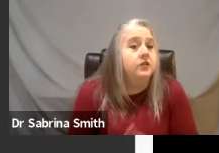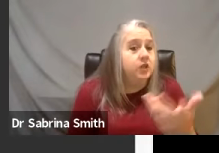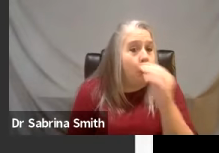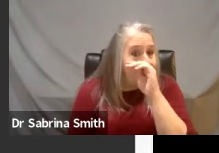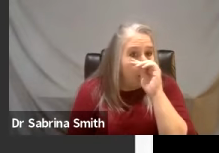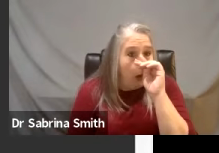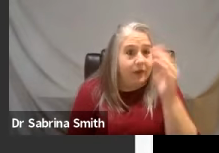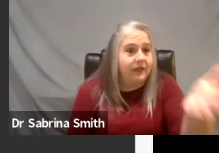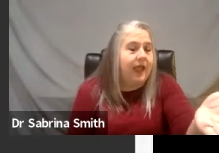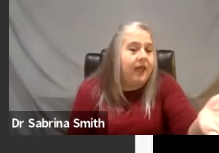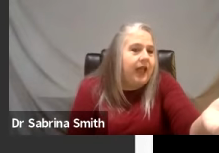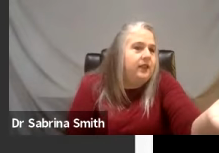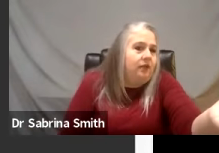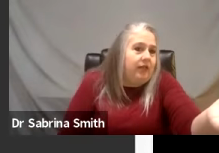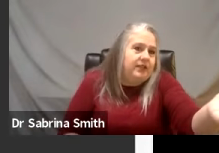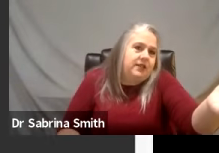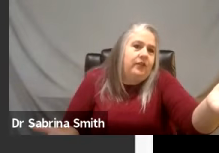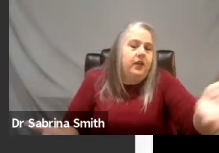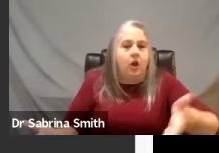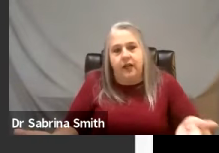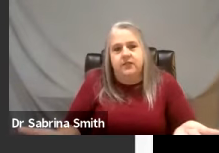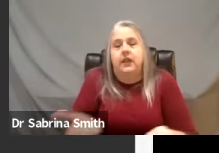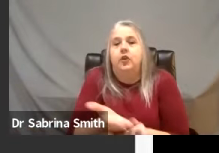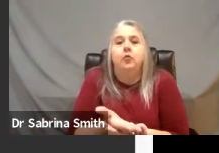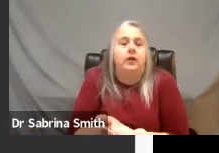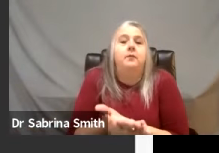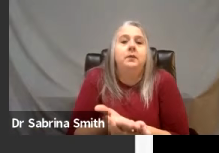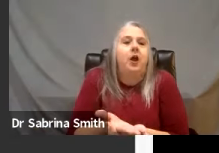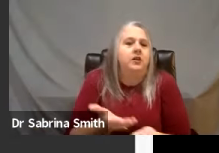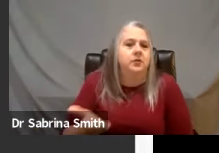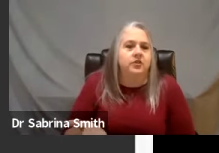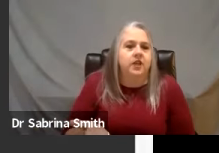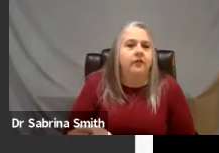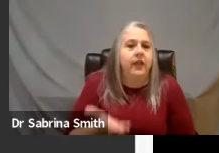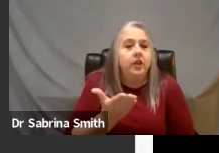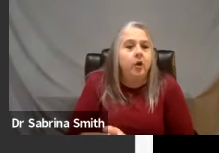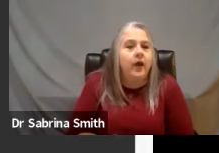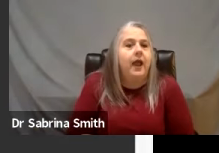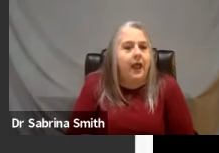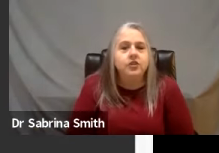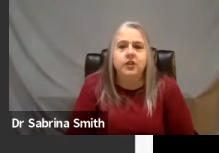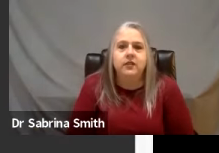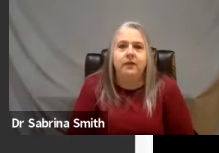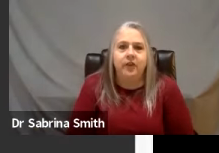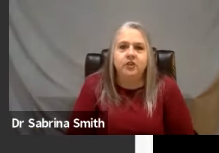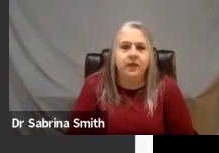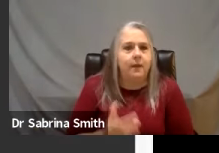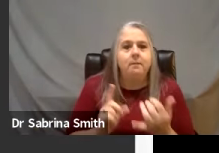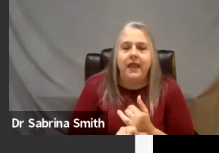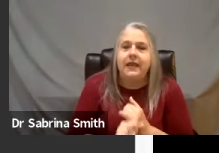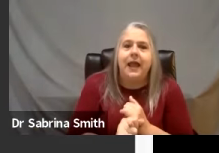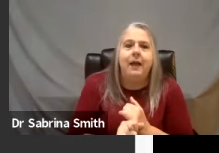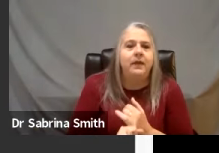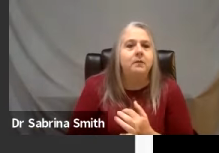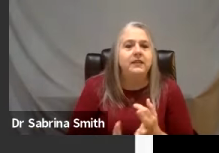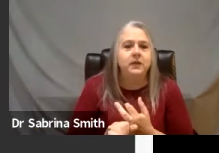Okay, so Kathy, I love that. That's definitely an honest, like you were able to be honest with yourself. You're like, you know what? My finger's spelling, I'm